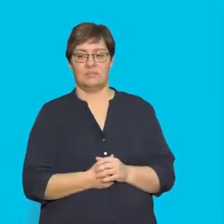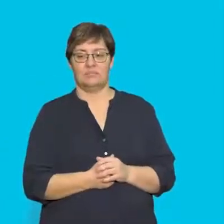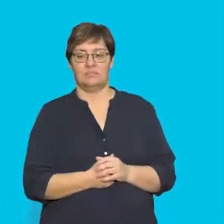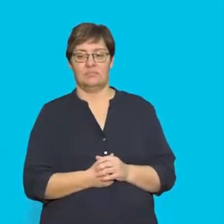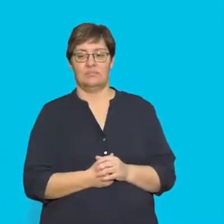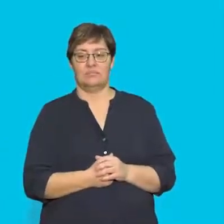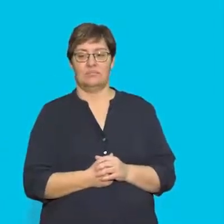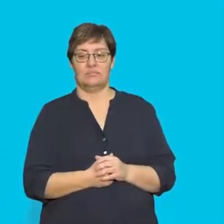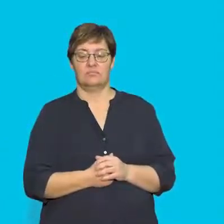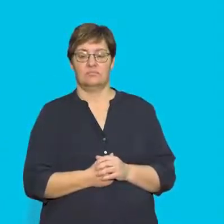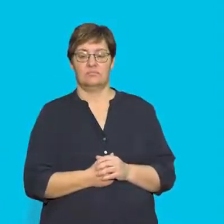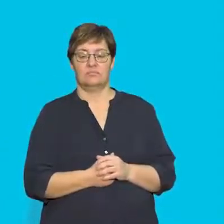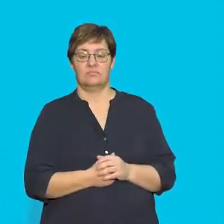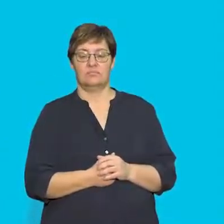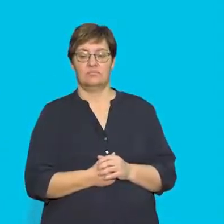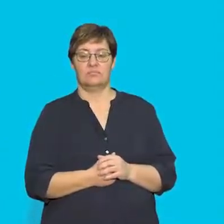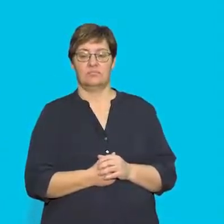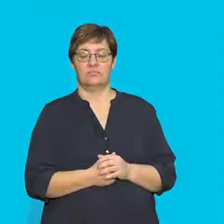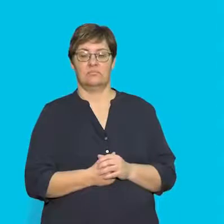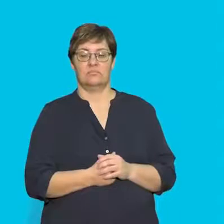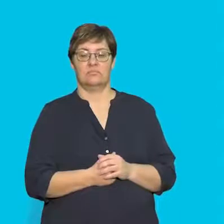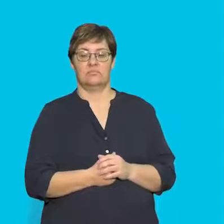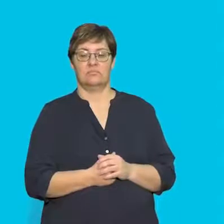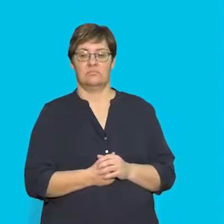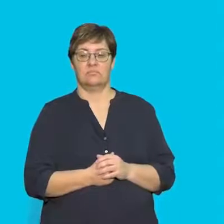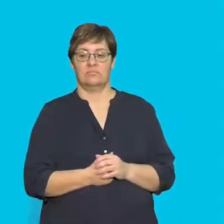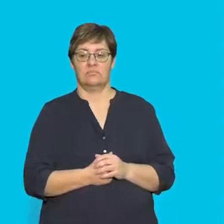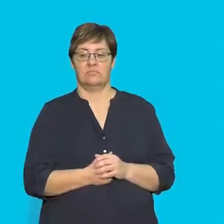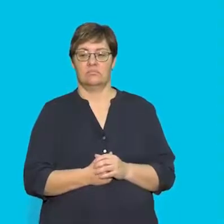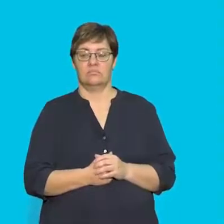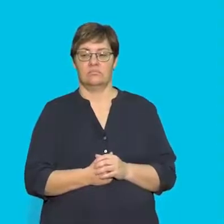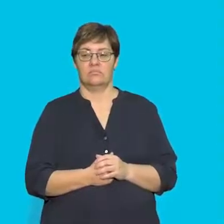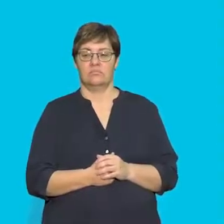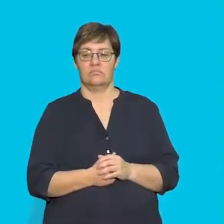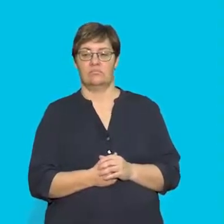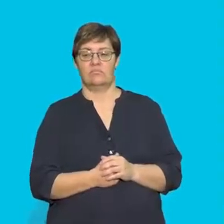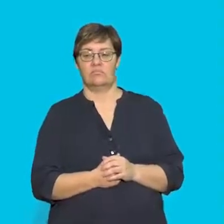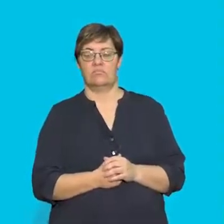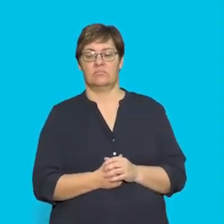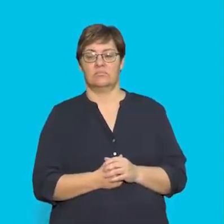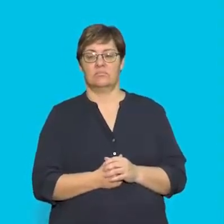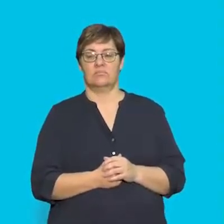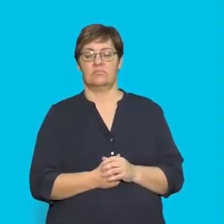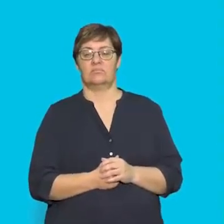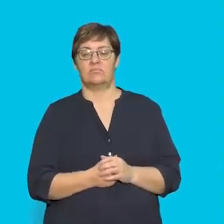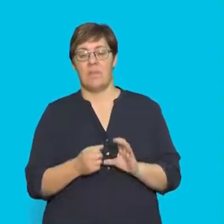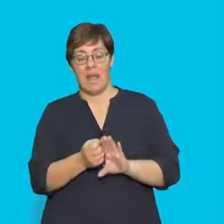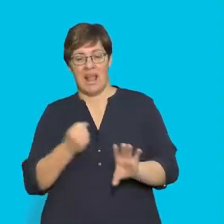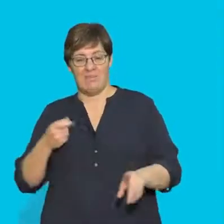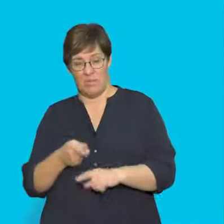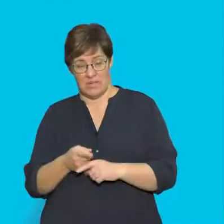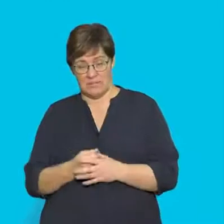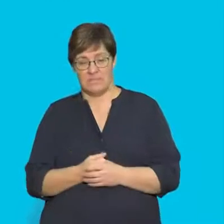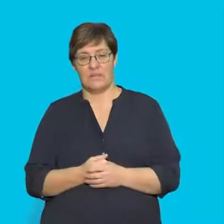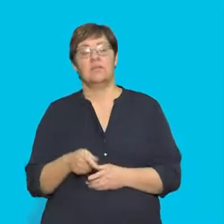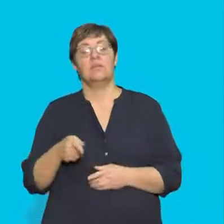and I'm going to connect it to a galvanometer. At the moment, it's reading 0. And I'm going to say to you, I'm going